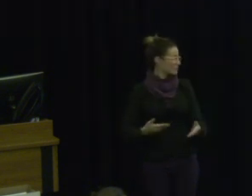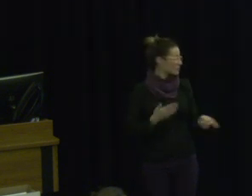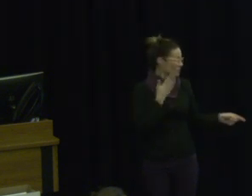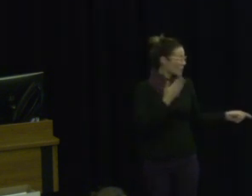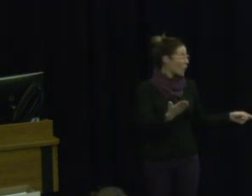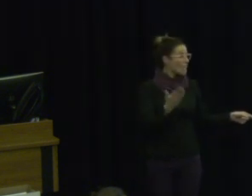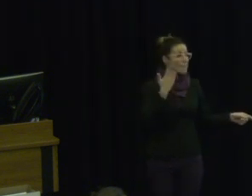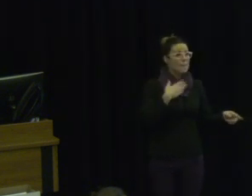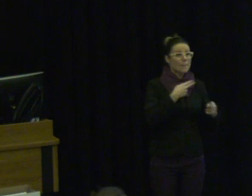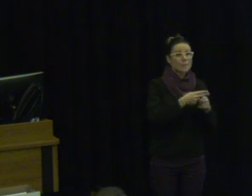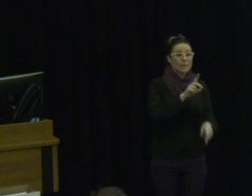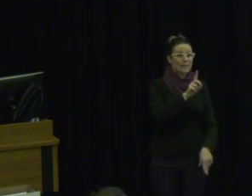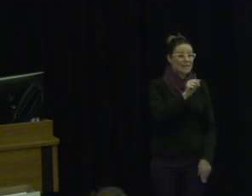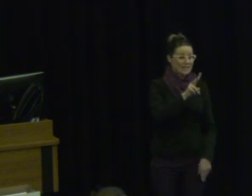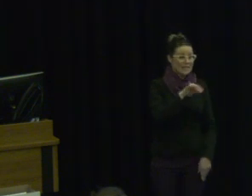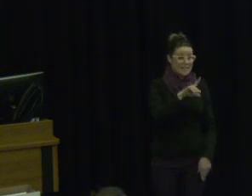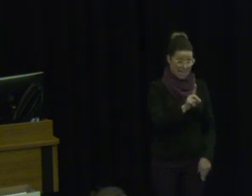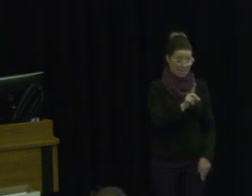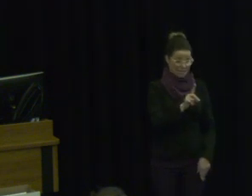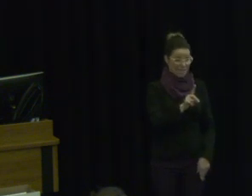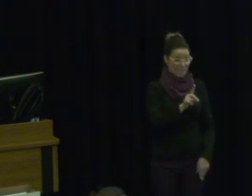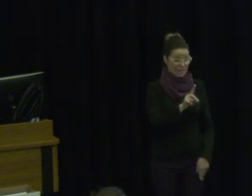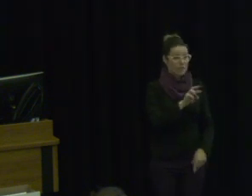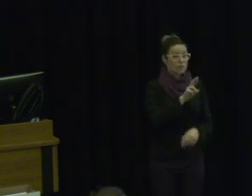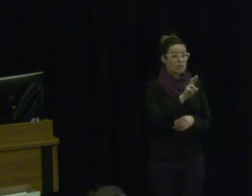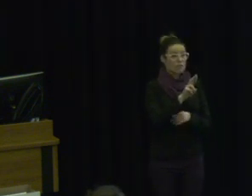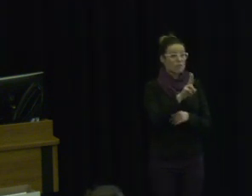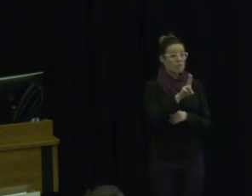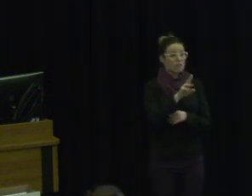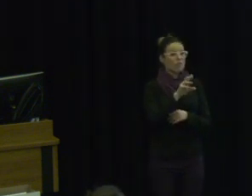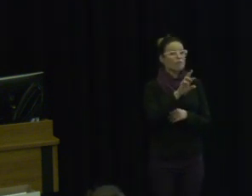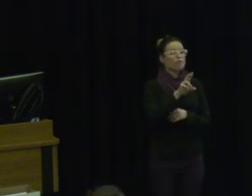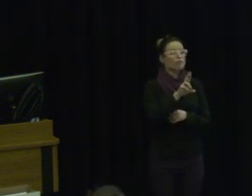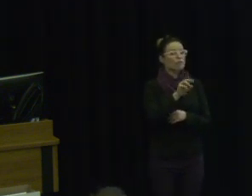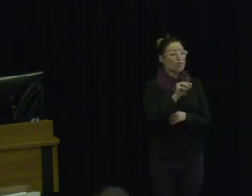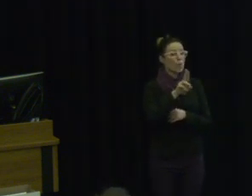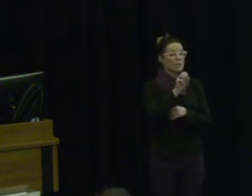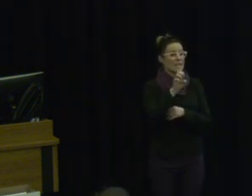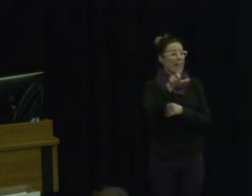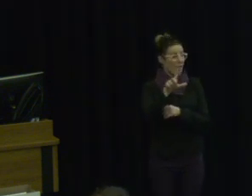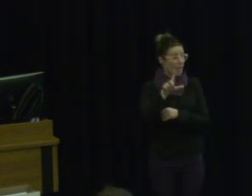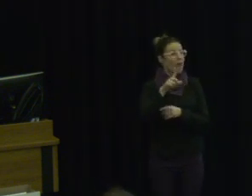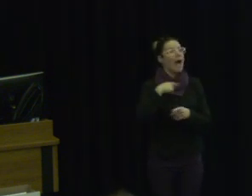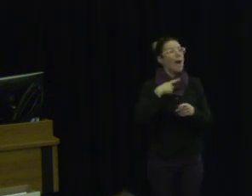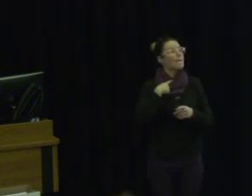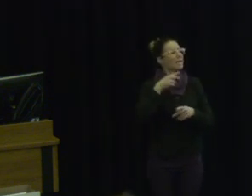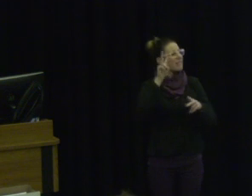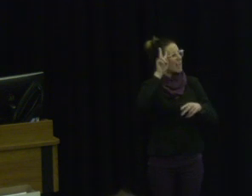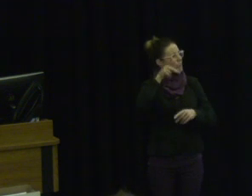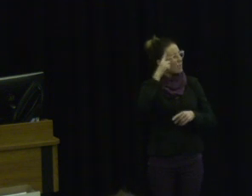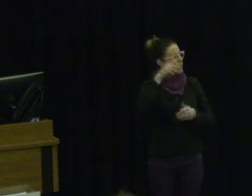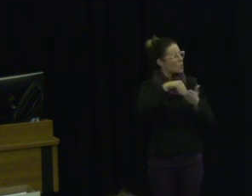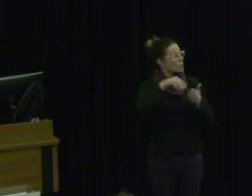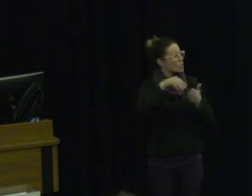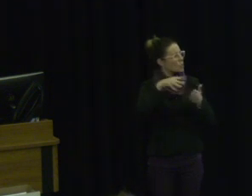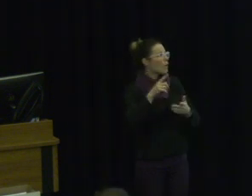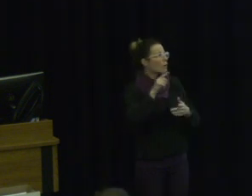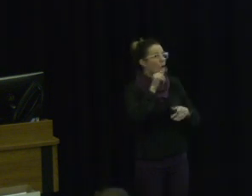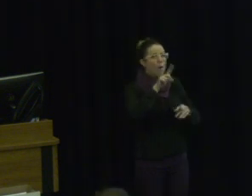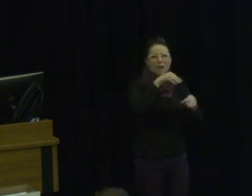Good morning, everyone. I'm David Roussel. I'm the Interim Vice President for Student Affairs. The team that I work with provides a lot of student